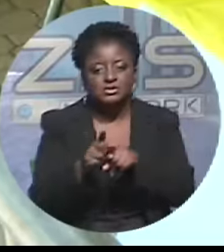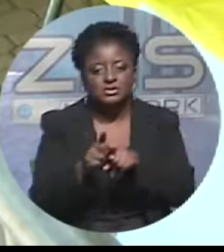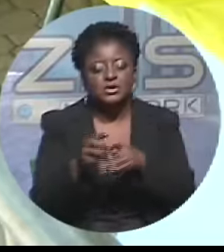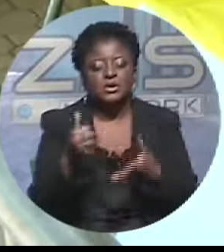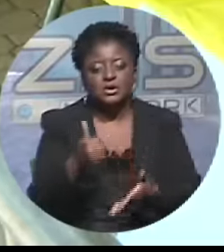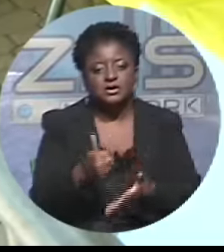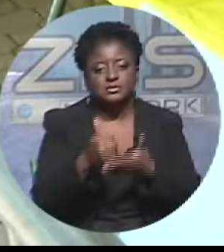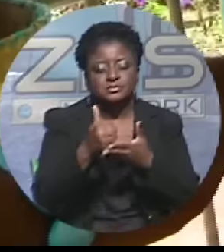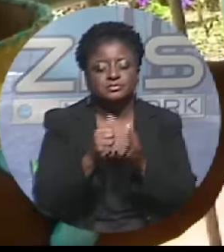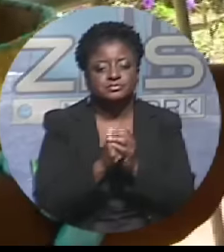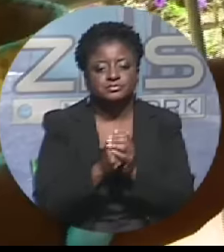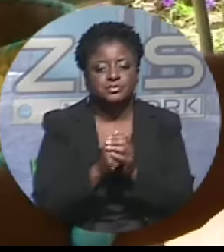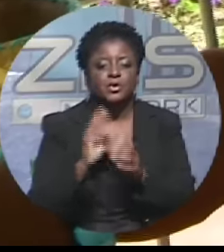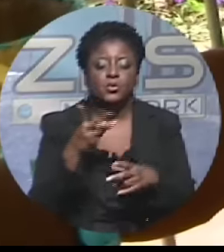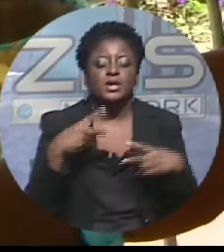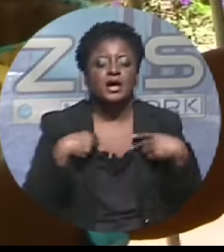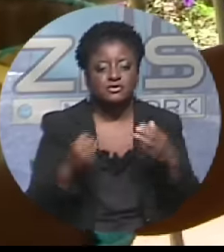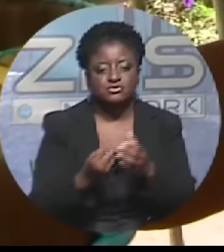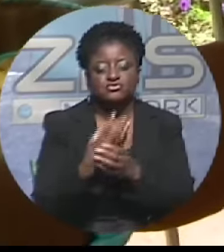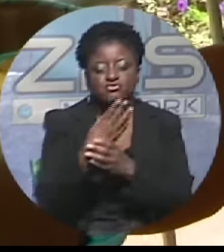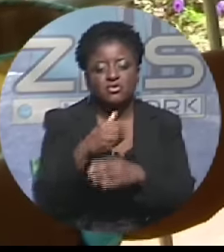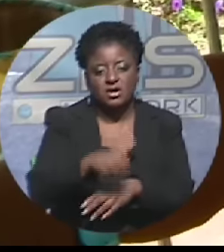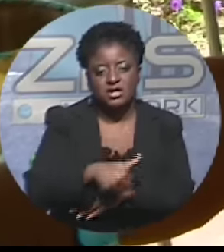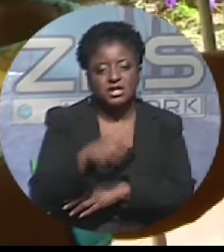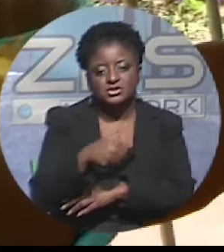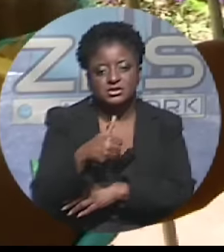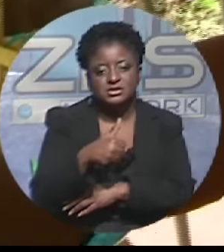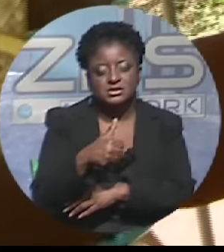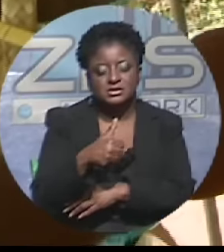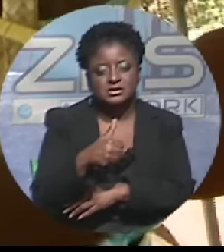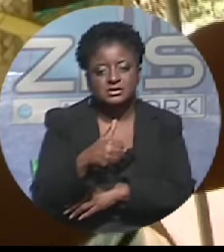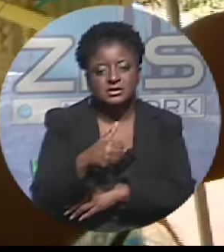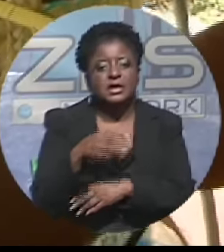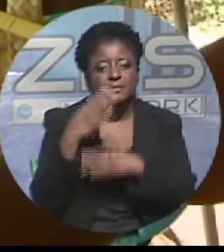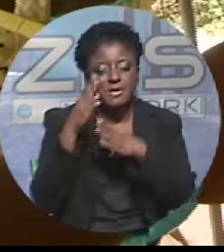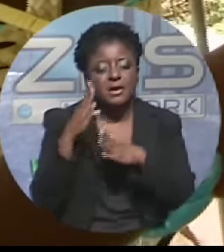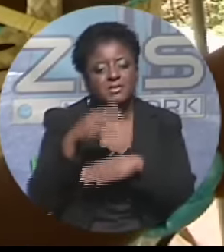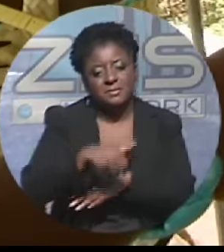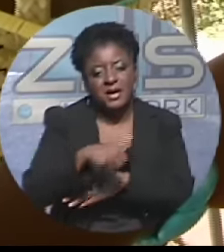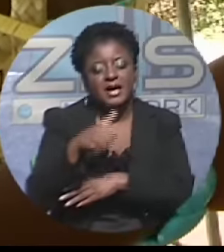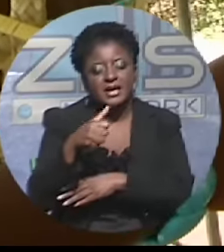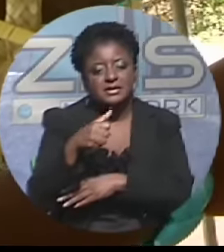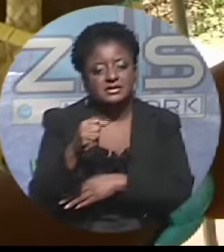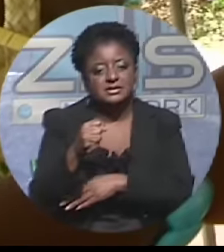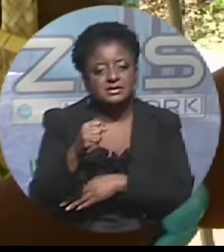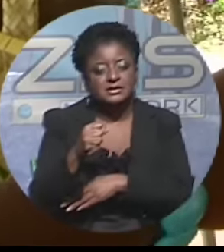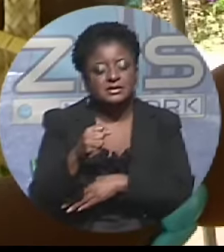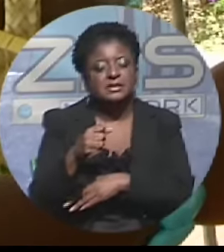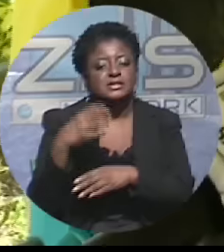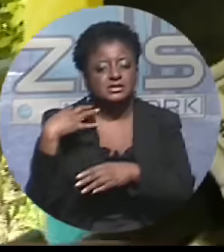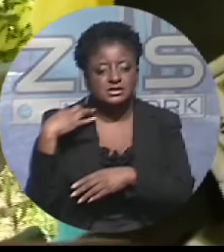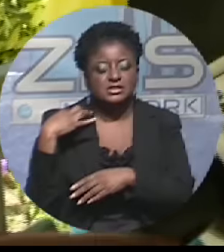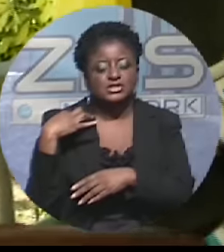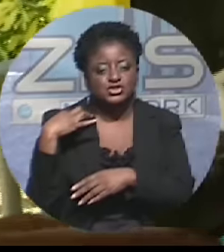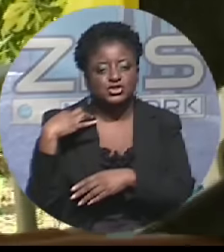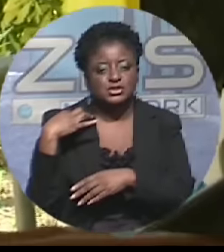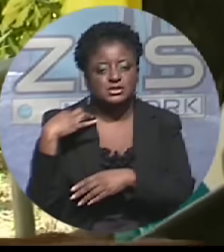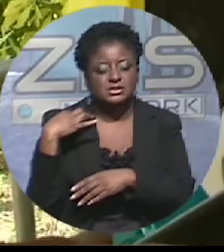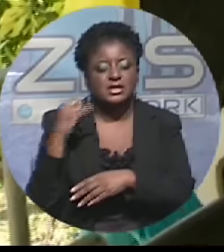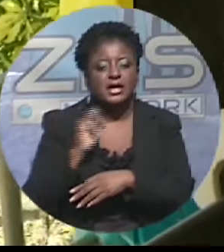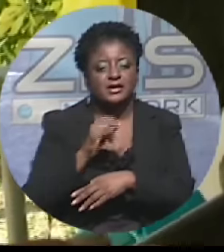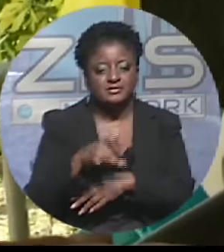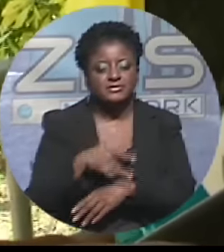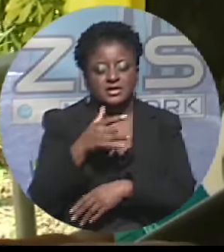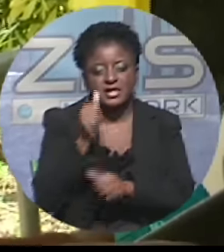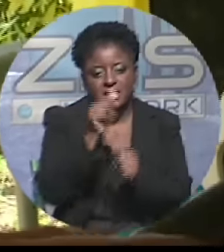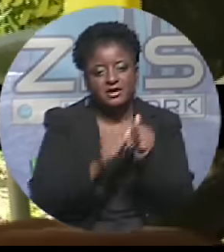the straw clutches, straw fans, we got some Bahama bags, and some Bahama t-shirts. But I feel like every